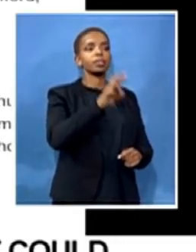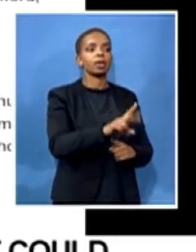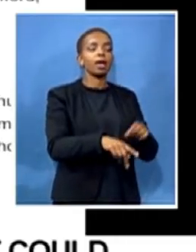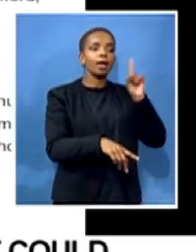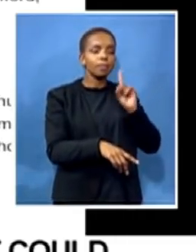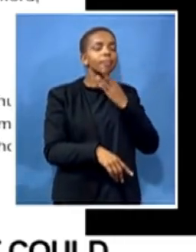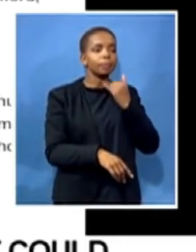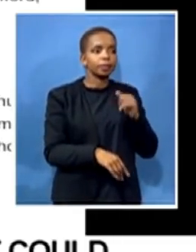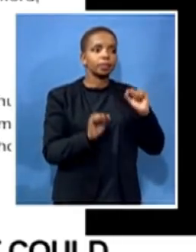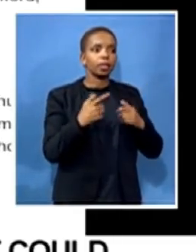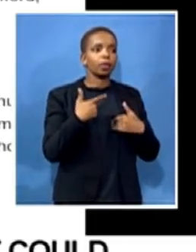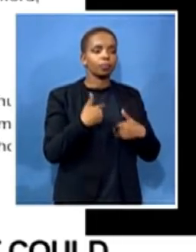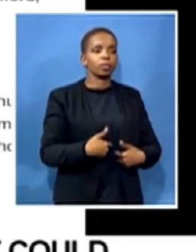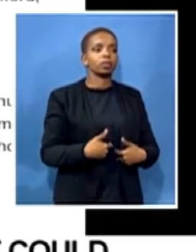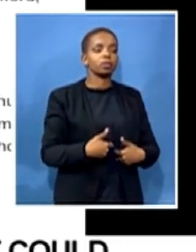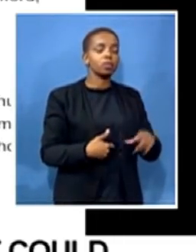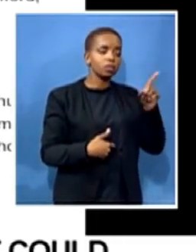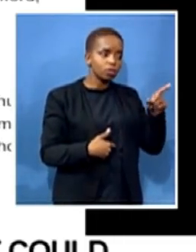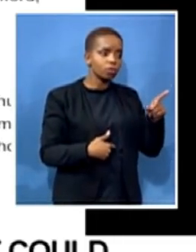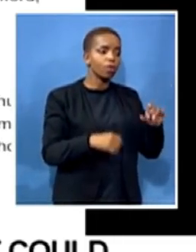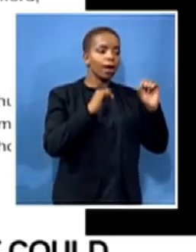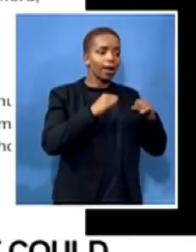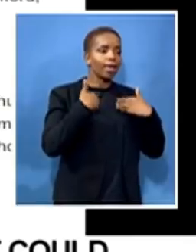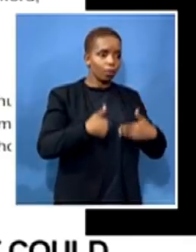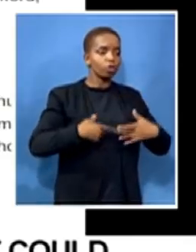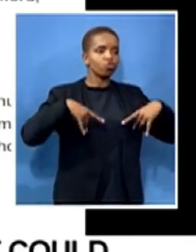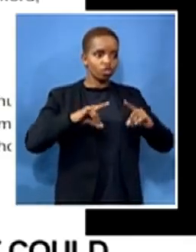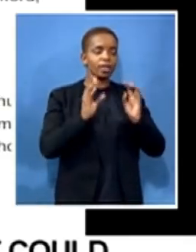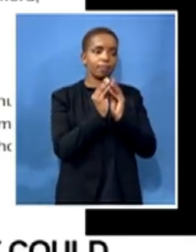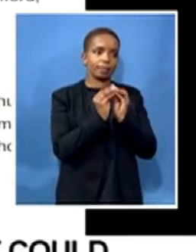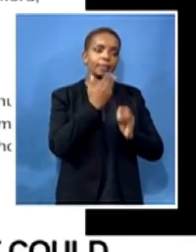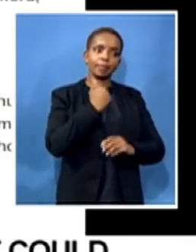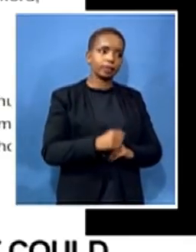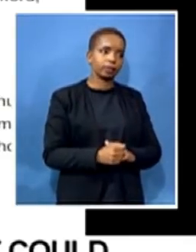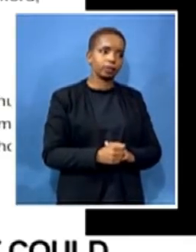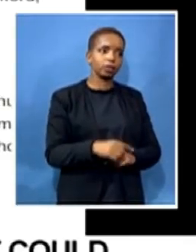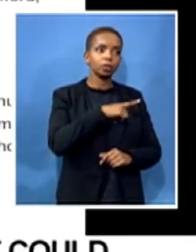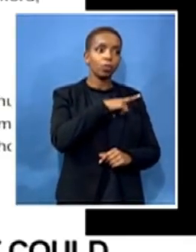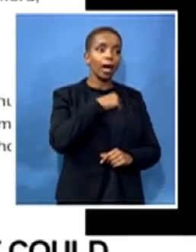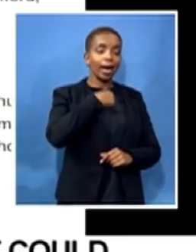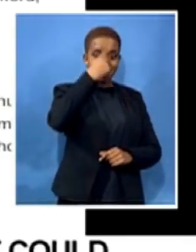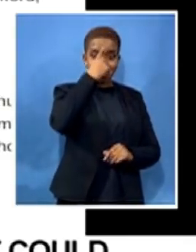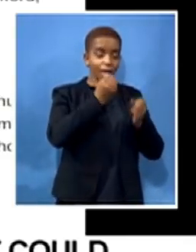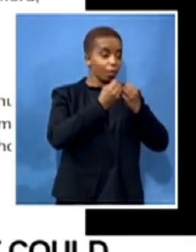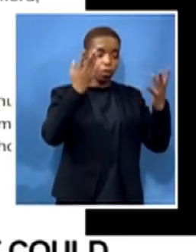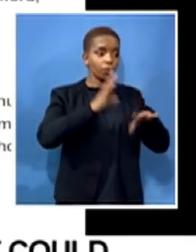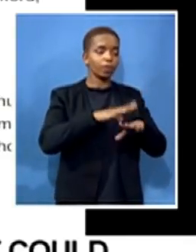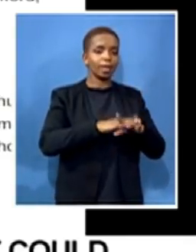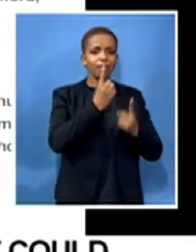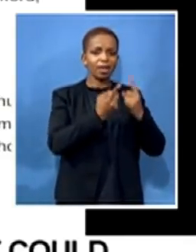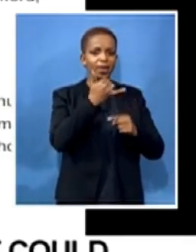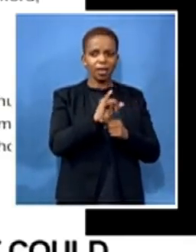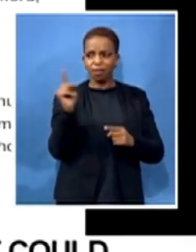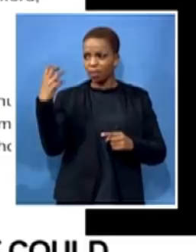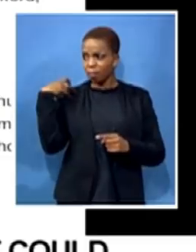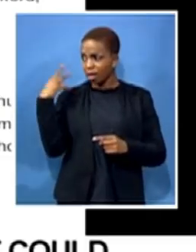allow me to chair the meeting? Because I think in most instances, even if the Minister is gone, the Deputy Minister as well as the Minister